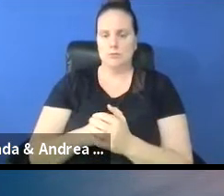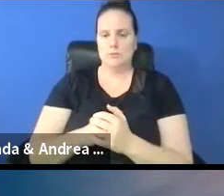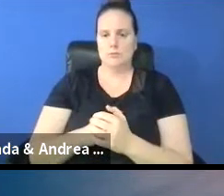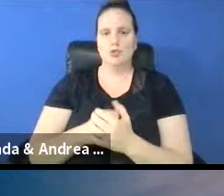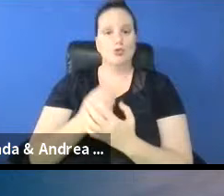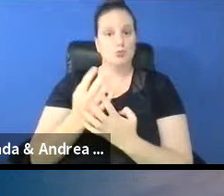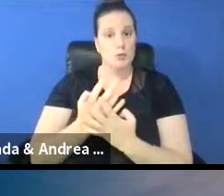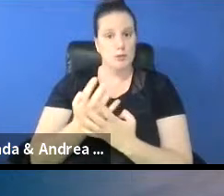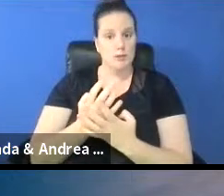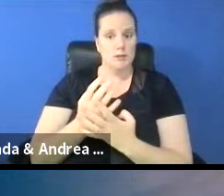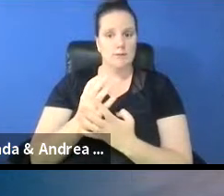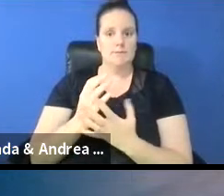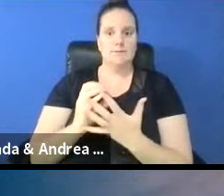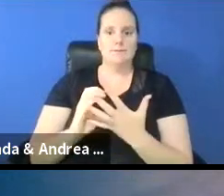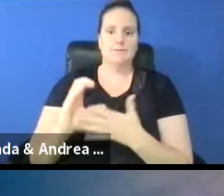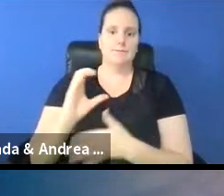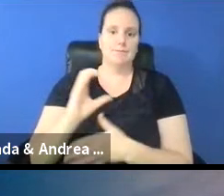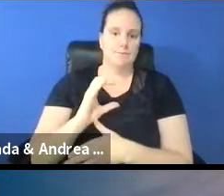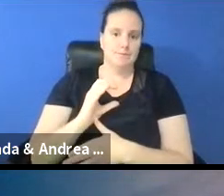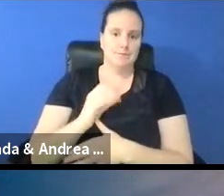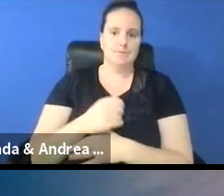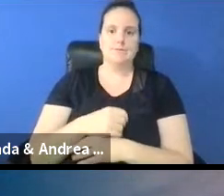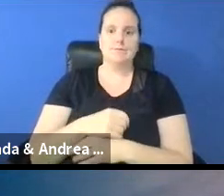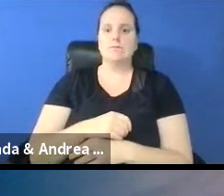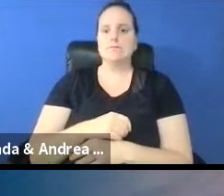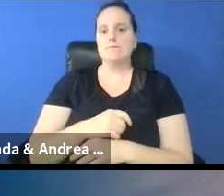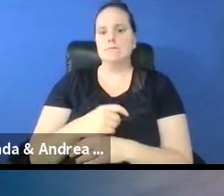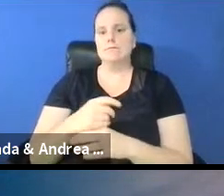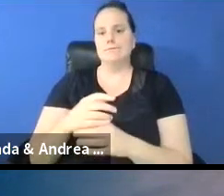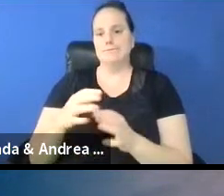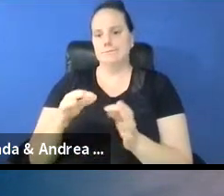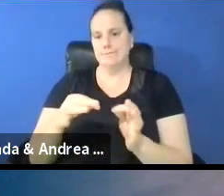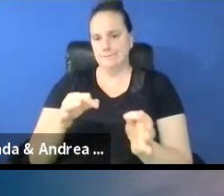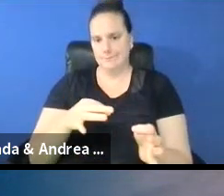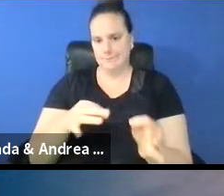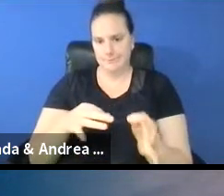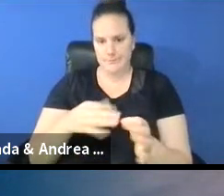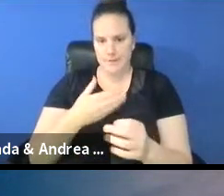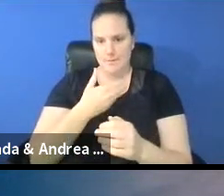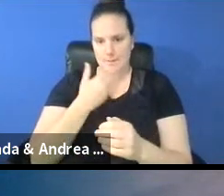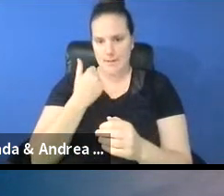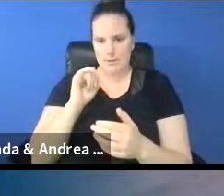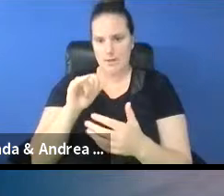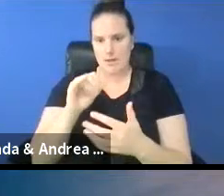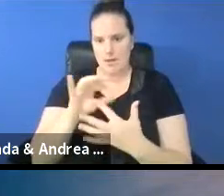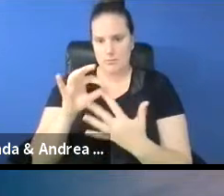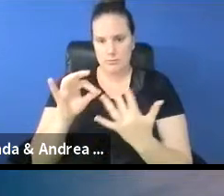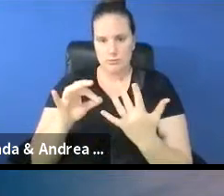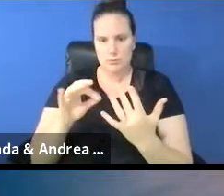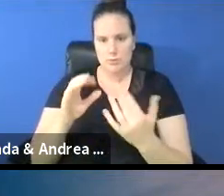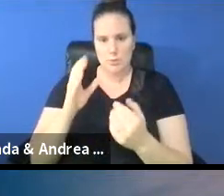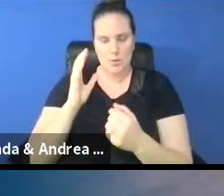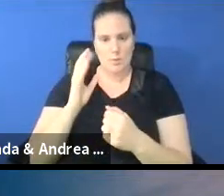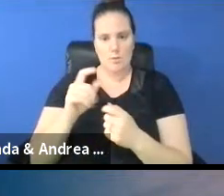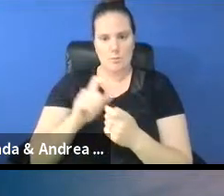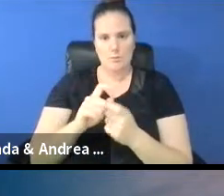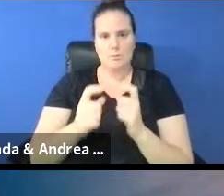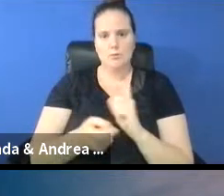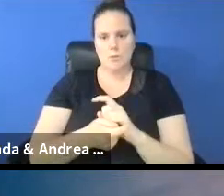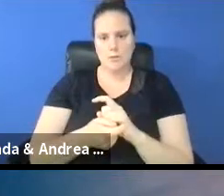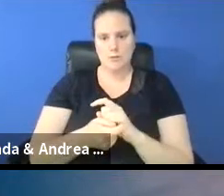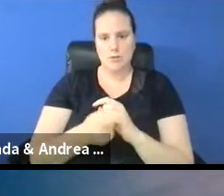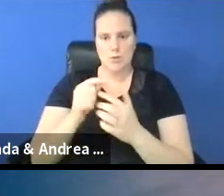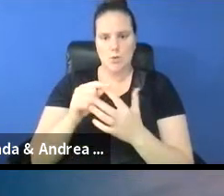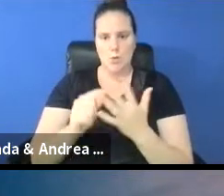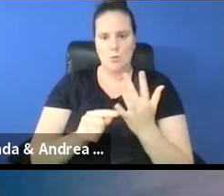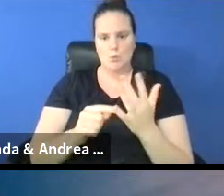screening criteria refines and defines better those options, we will be changing those